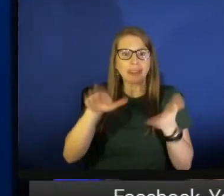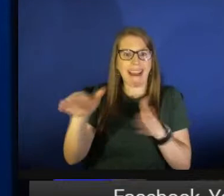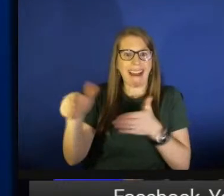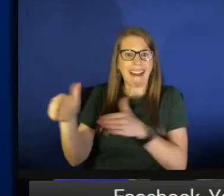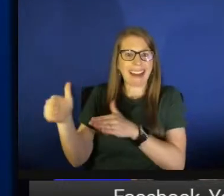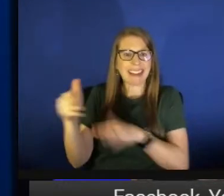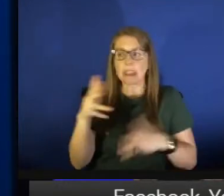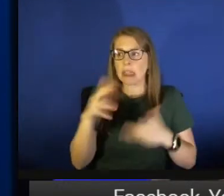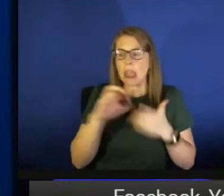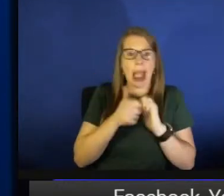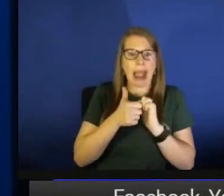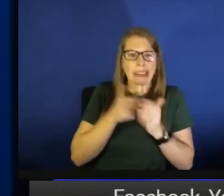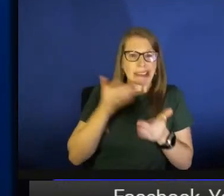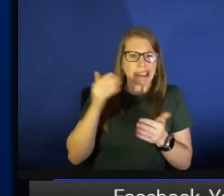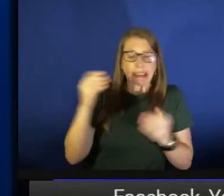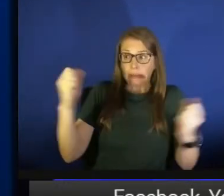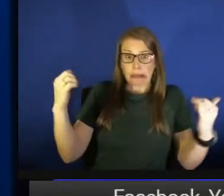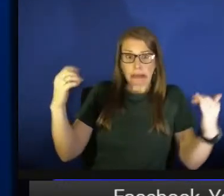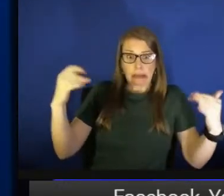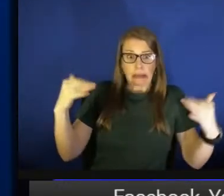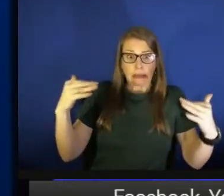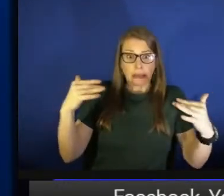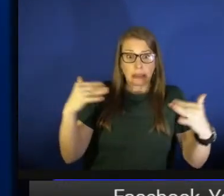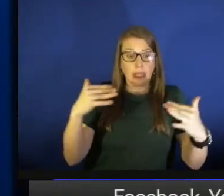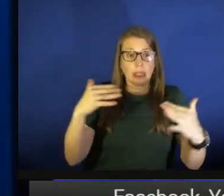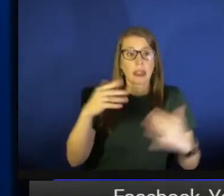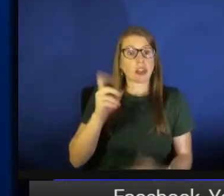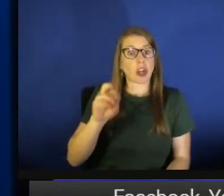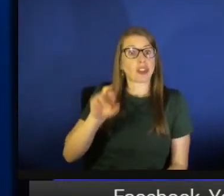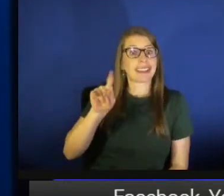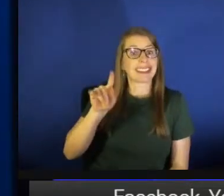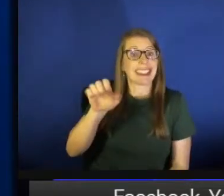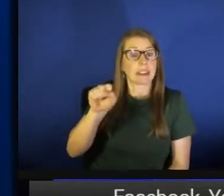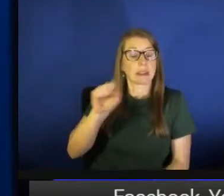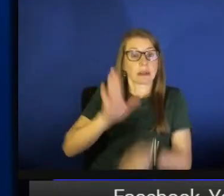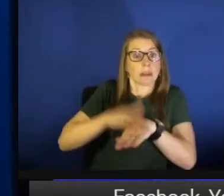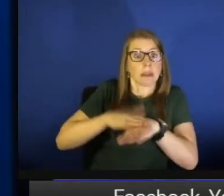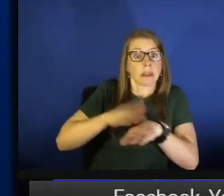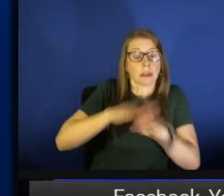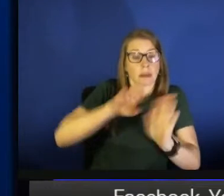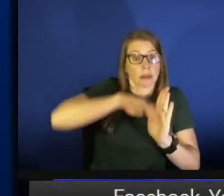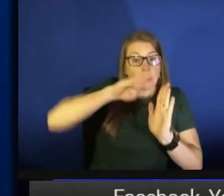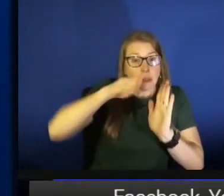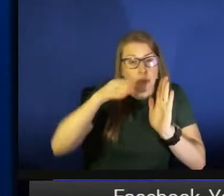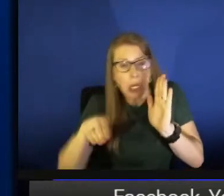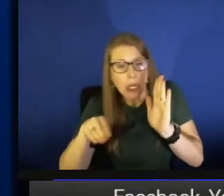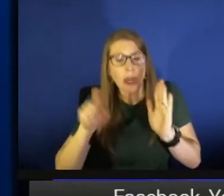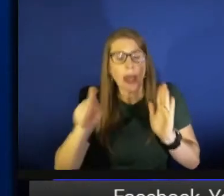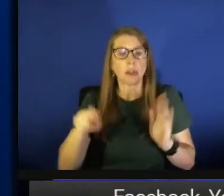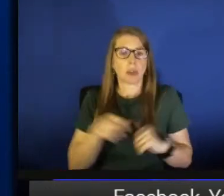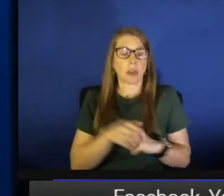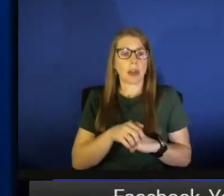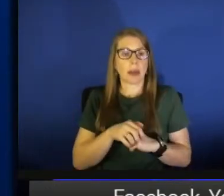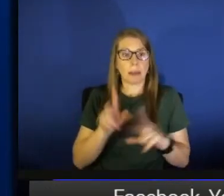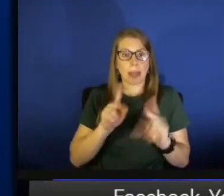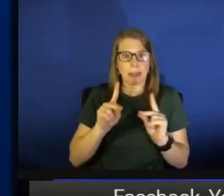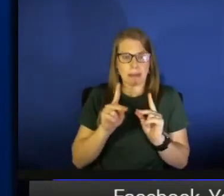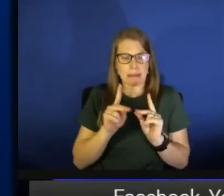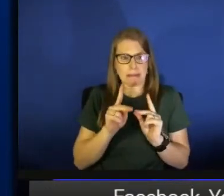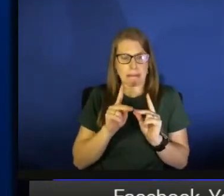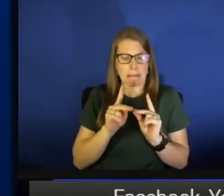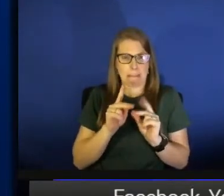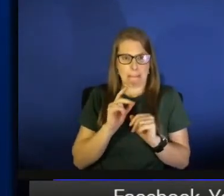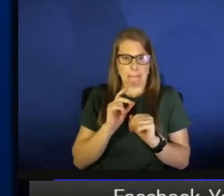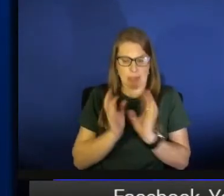how close is it coming in? And Dr. Steit sat here day after day saying, we've got to bend the curve. And everyone coming together and setting competition aside is